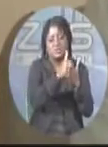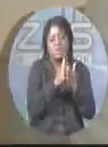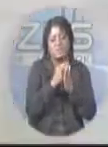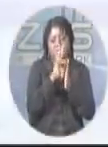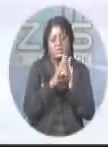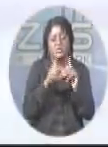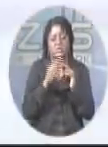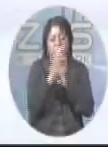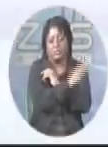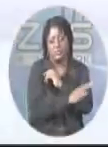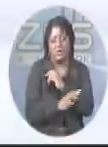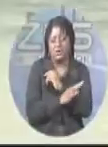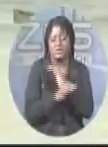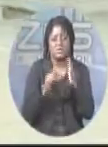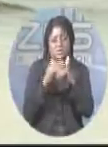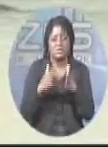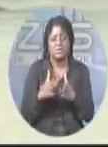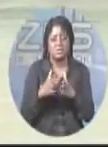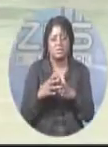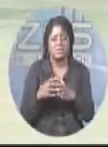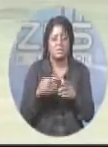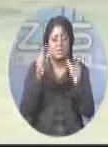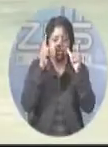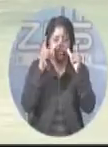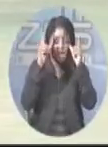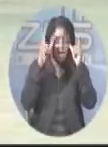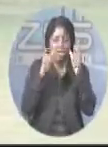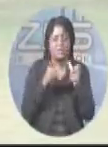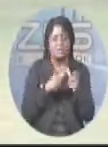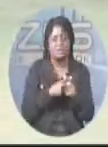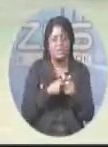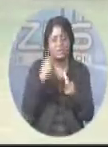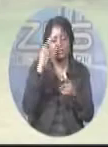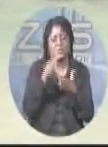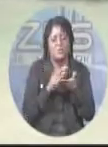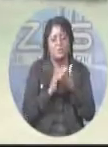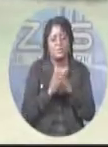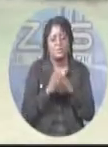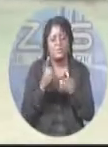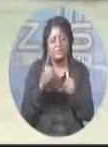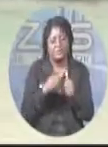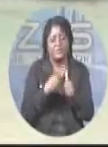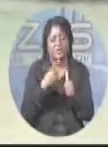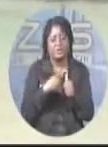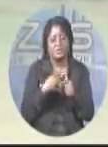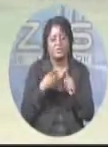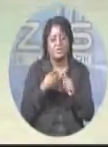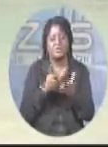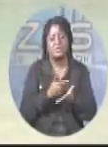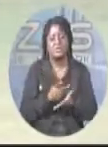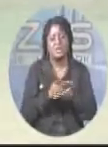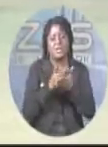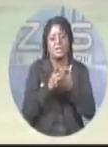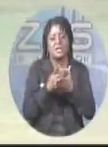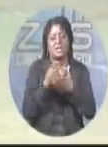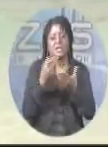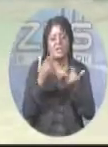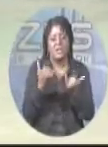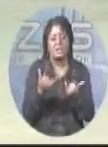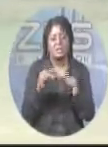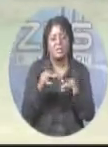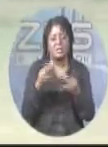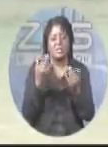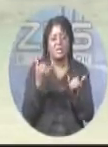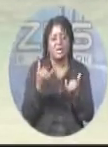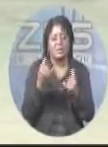students. The Lucayan Race for Peace was the first to set sail in the Commodore Defense Force Challenge Cup Regatta underway at Montague. Some 16